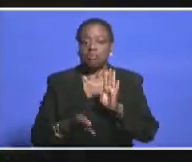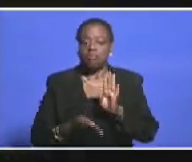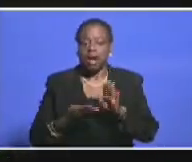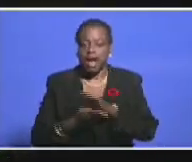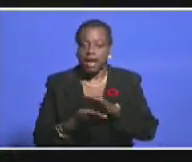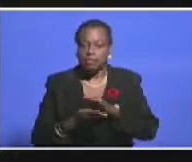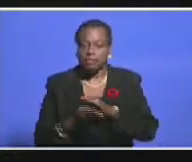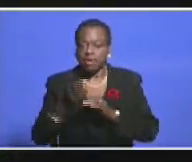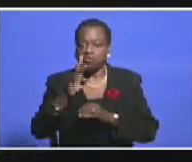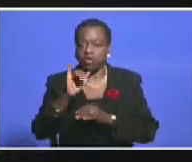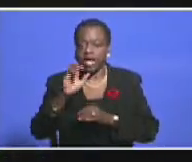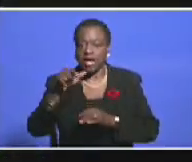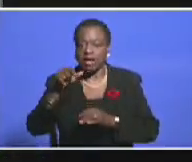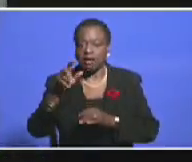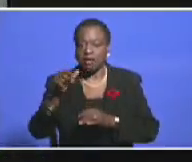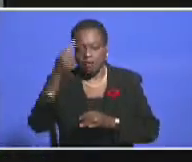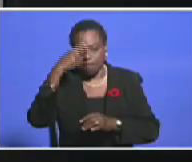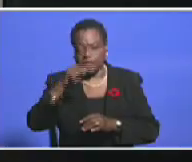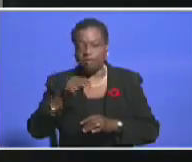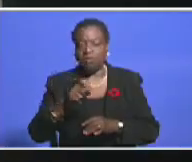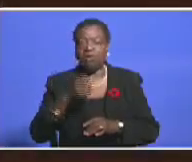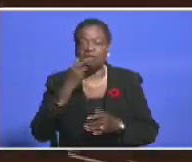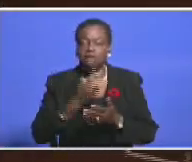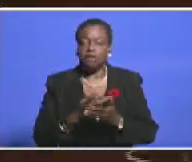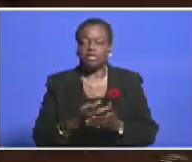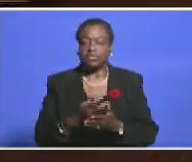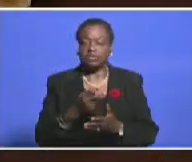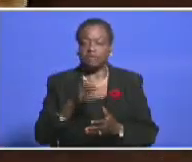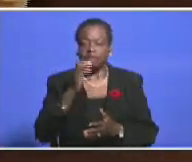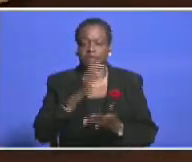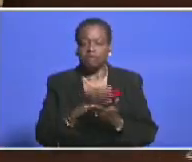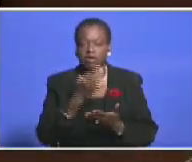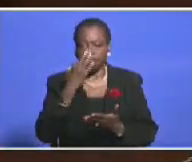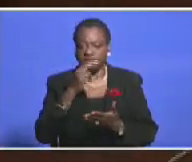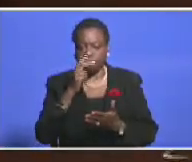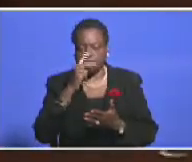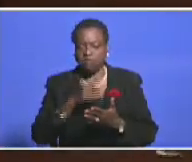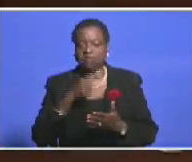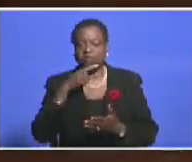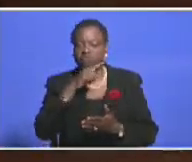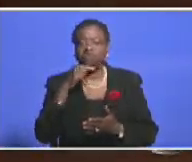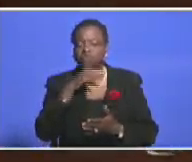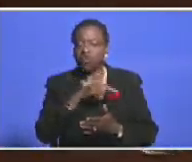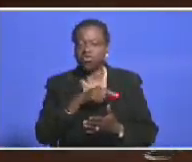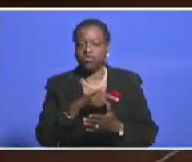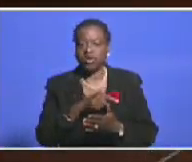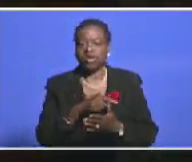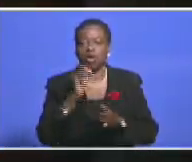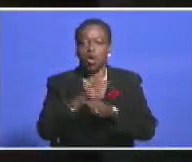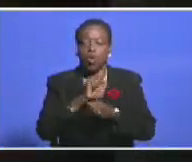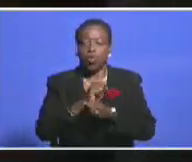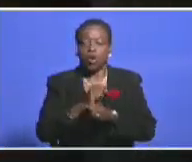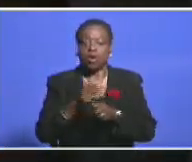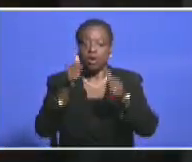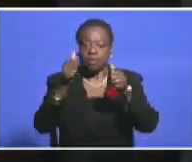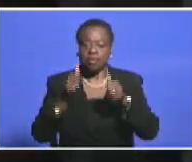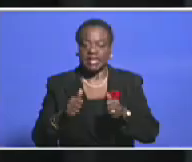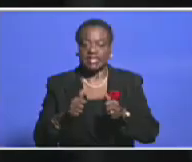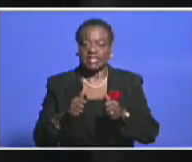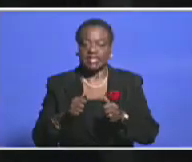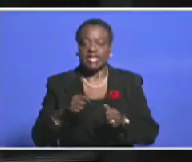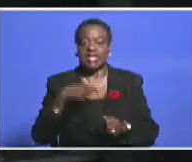fraudulent work permits. Russell says upon coming to office, he observed a tremendous need to institute a Complaints, Corruption